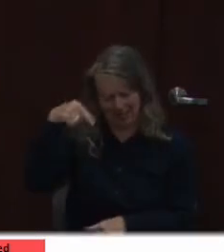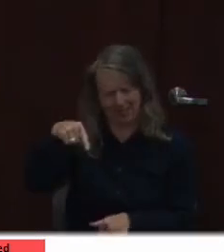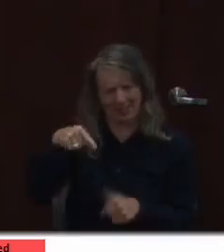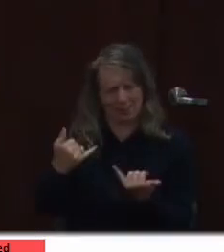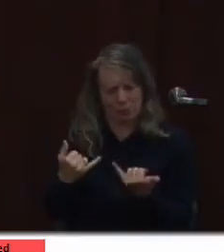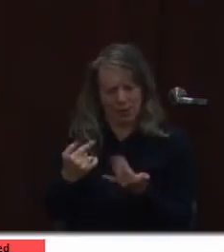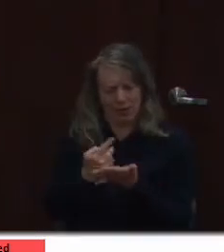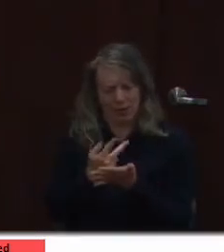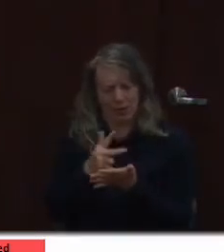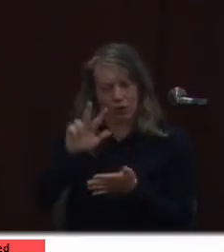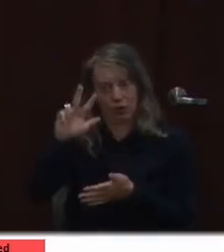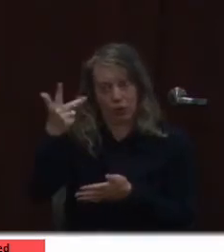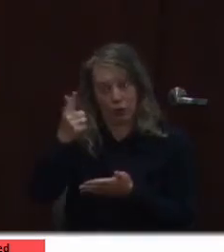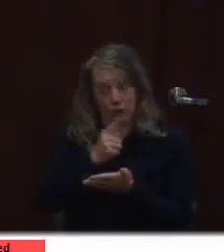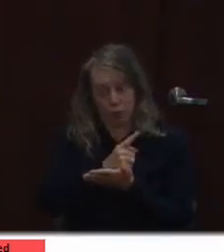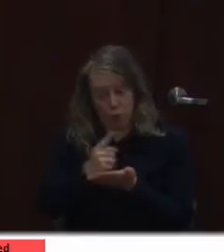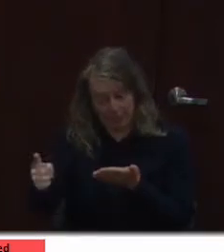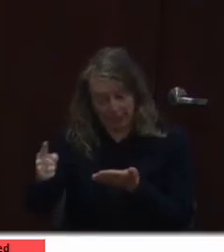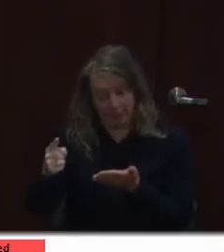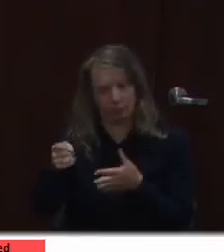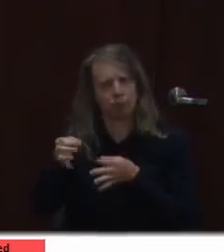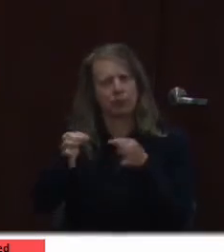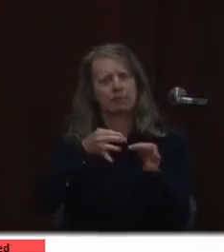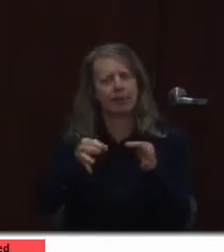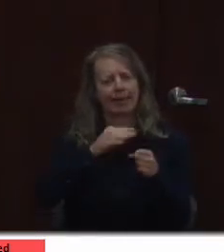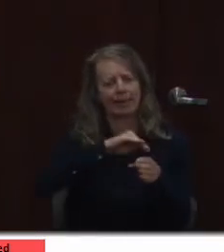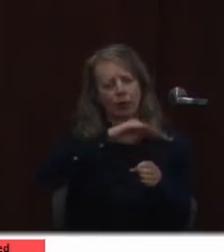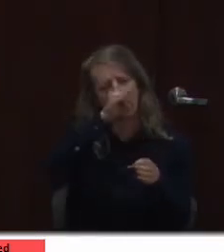talking about sort of a flat